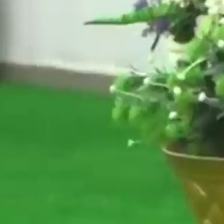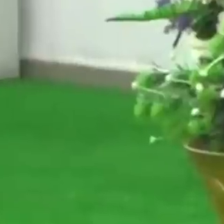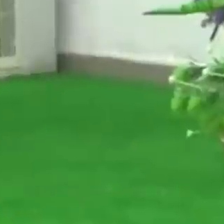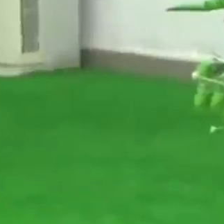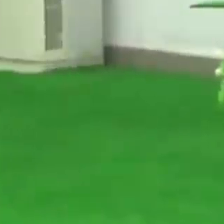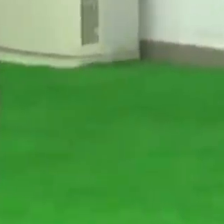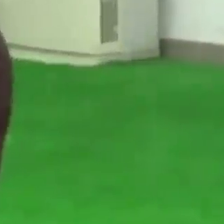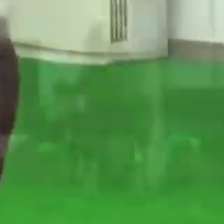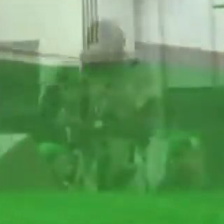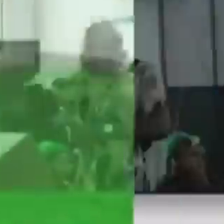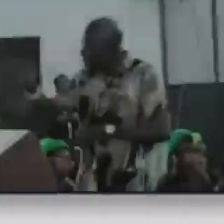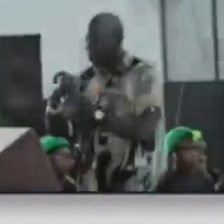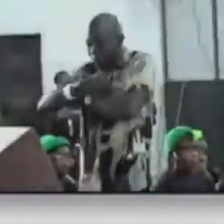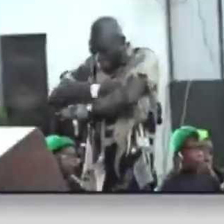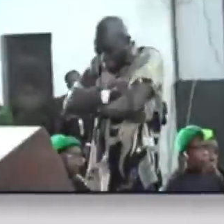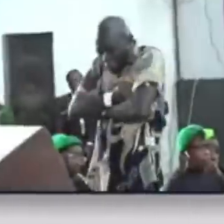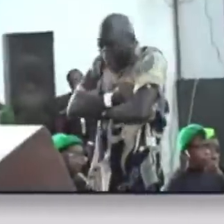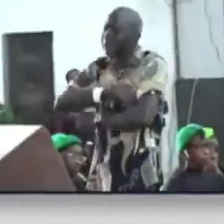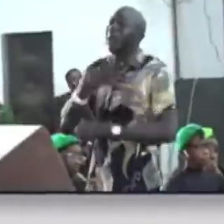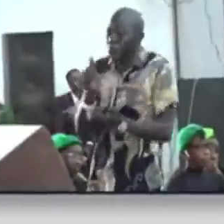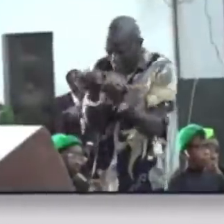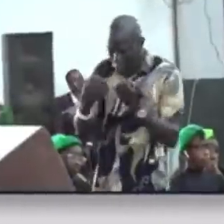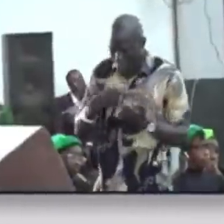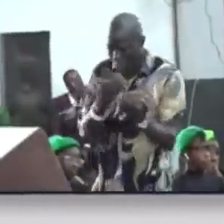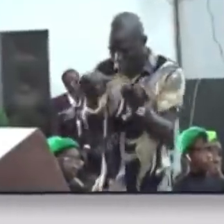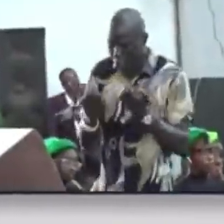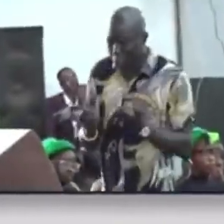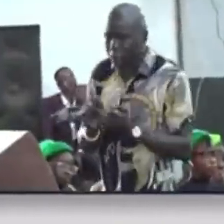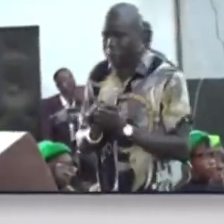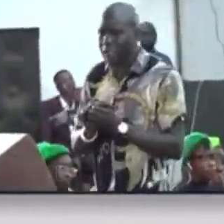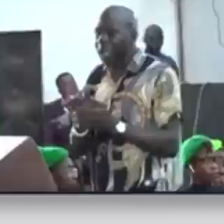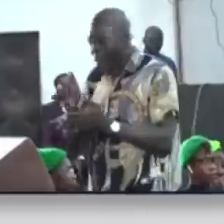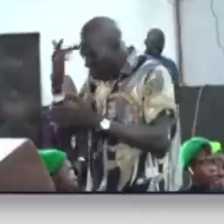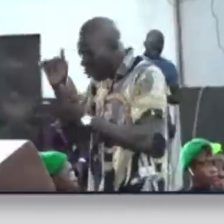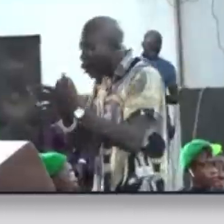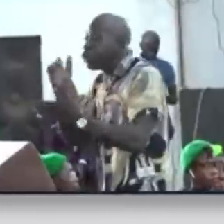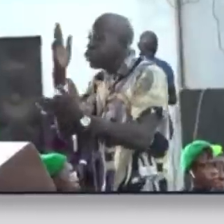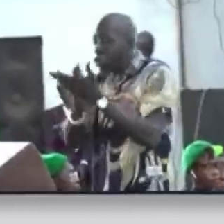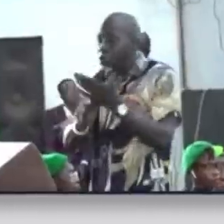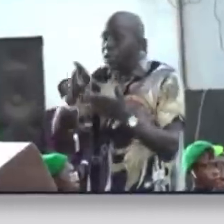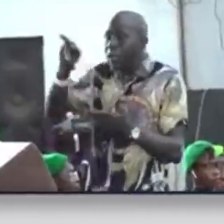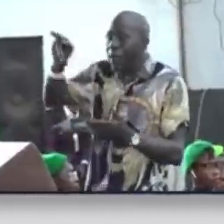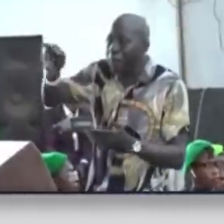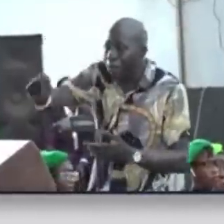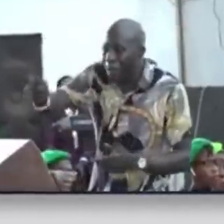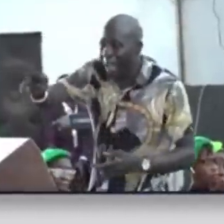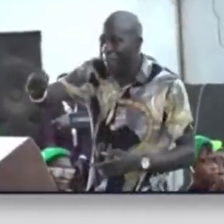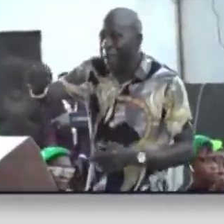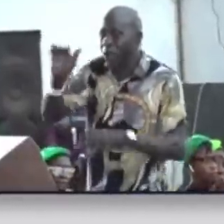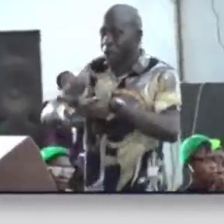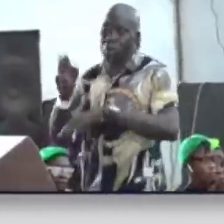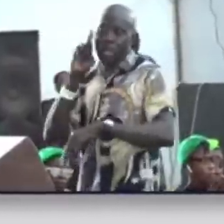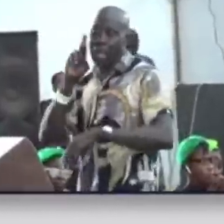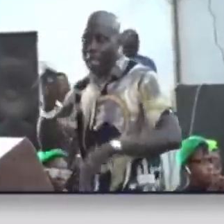gbera yen gan la won fe lo you that you fold your hands at the one that you are they need of tori pe ame kan ti wa lara e because there is a mark upon